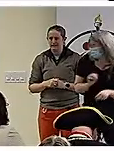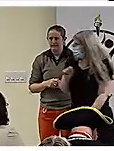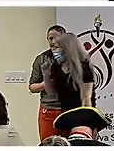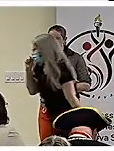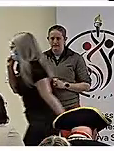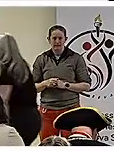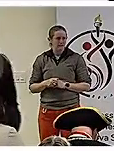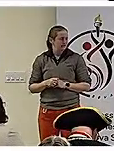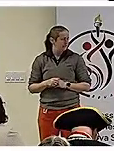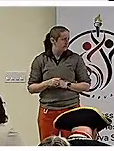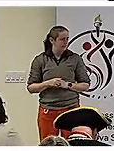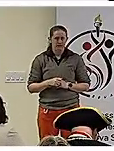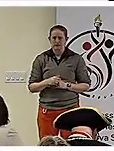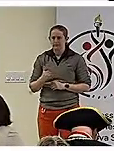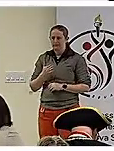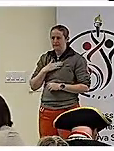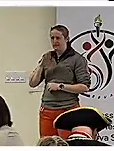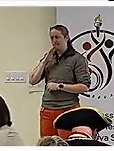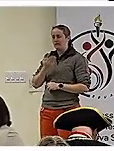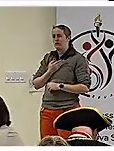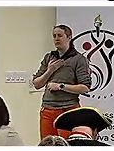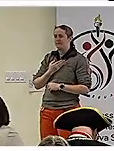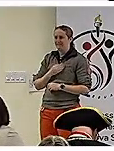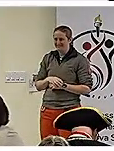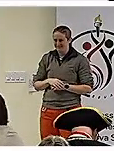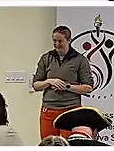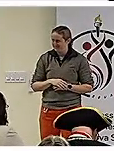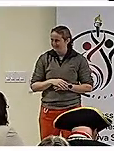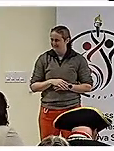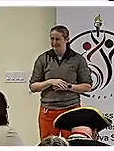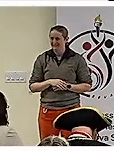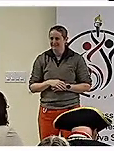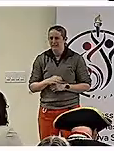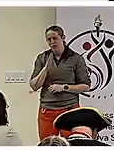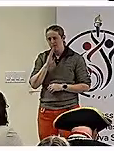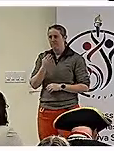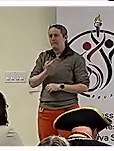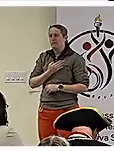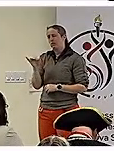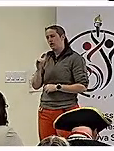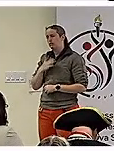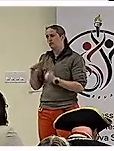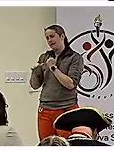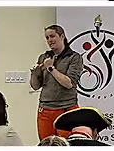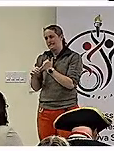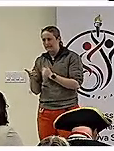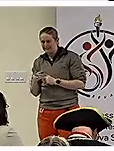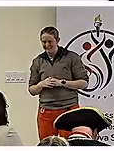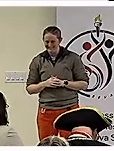any case, thank you. It's my daughter, Catherine. Can't assist this one.